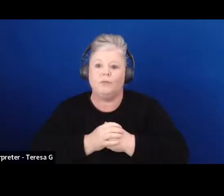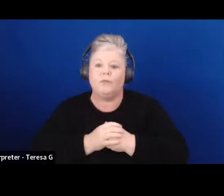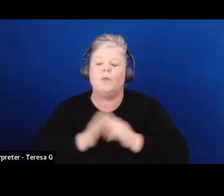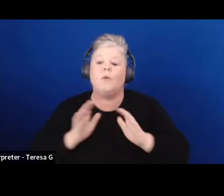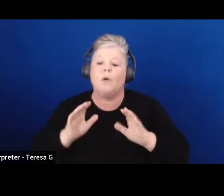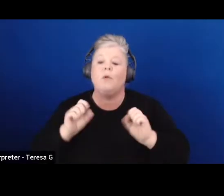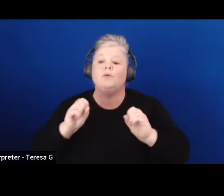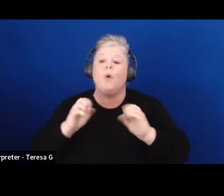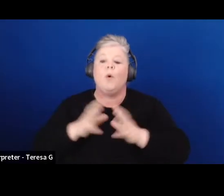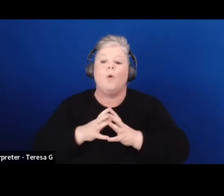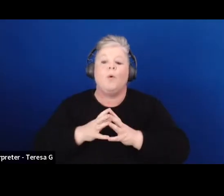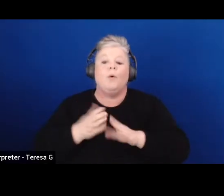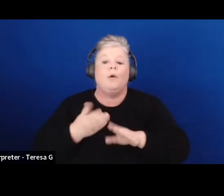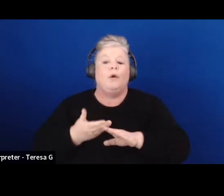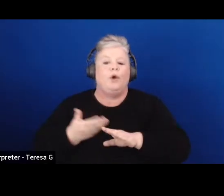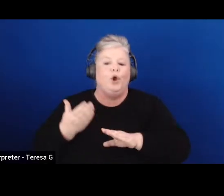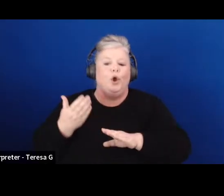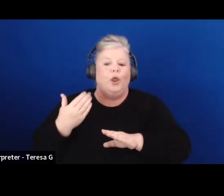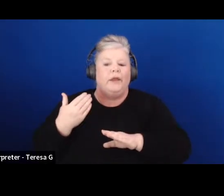So earlier,